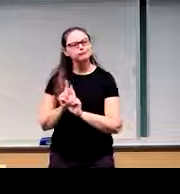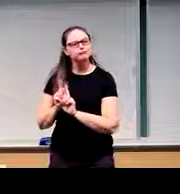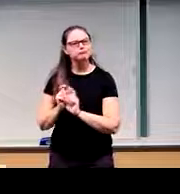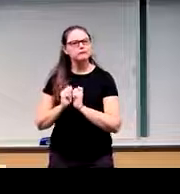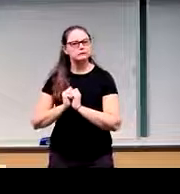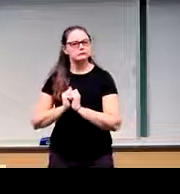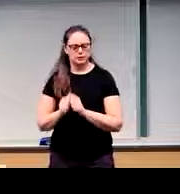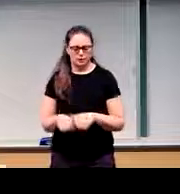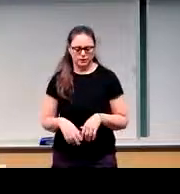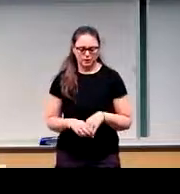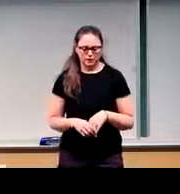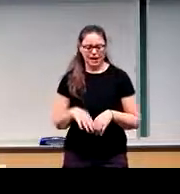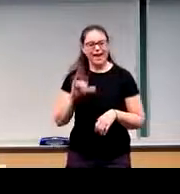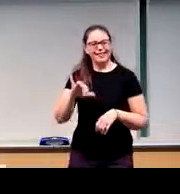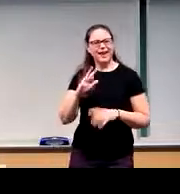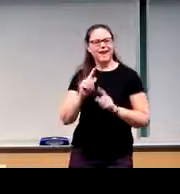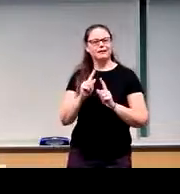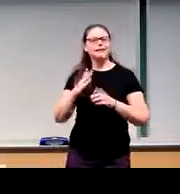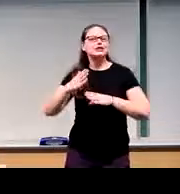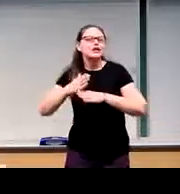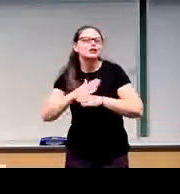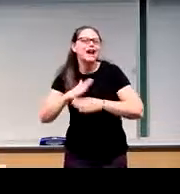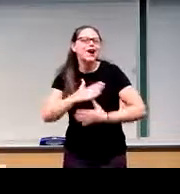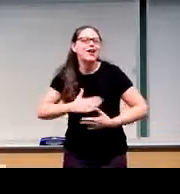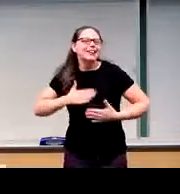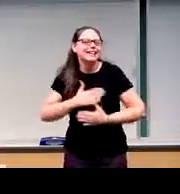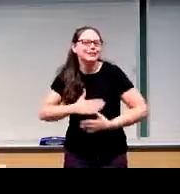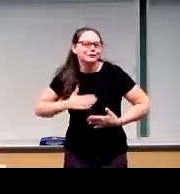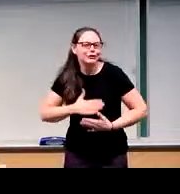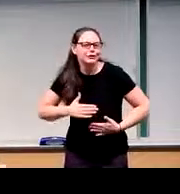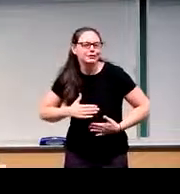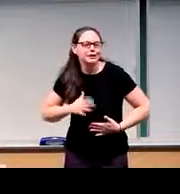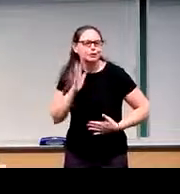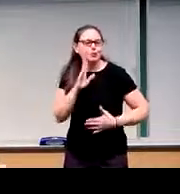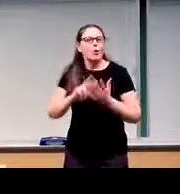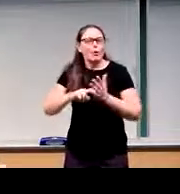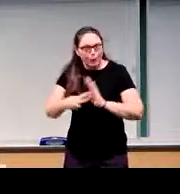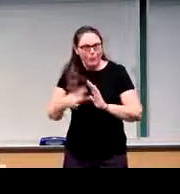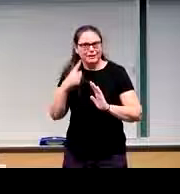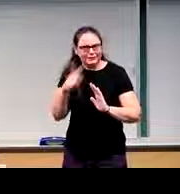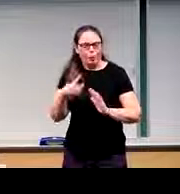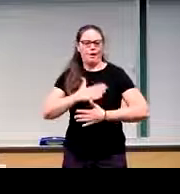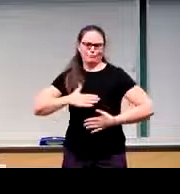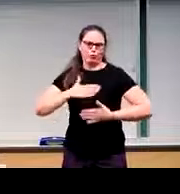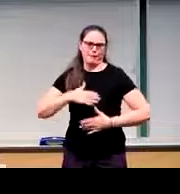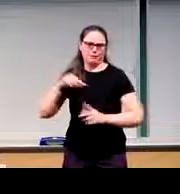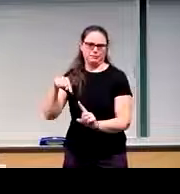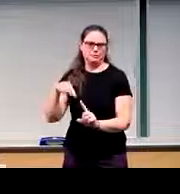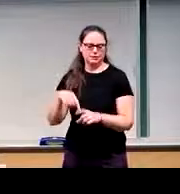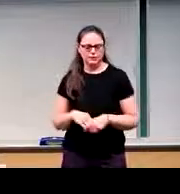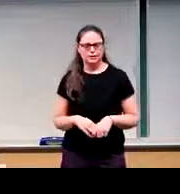is shared leisure for the sake of enjoyment. So it refers